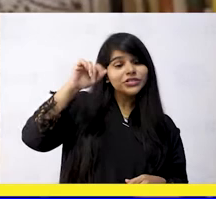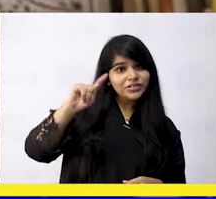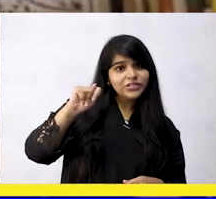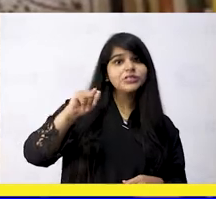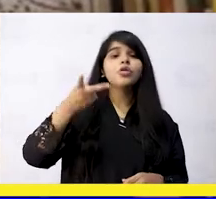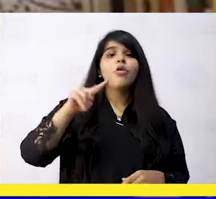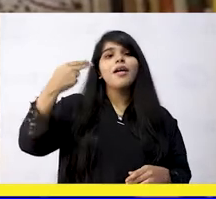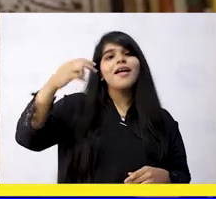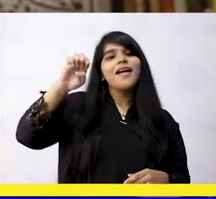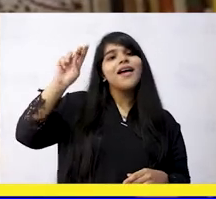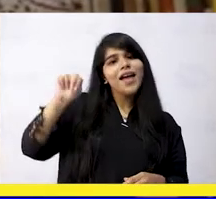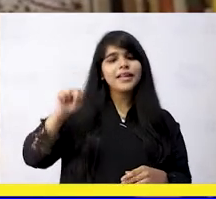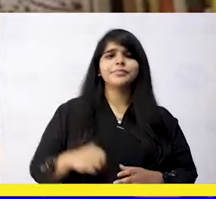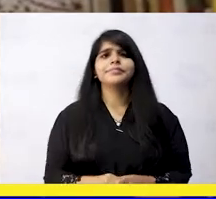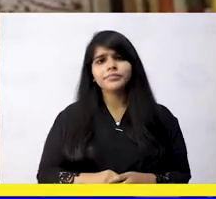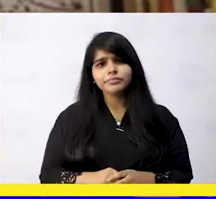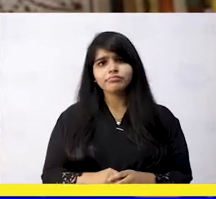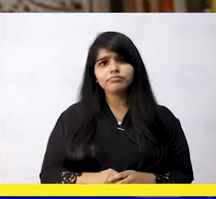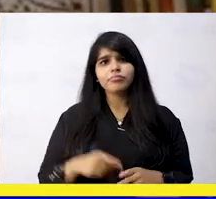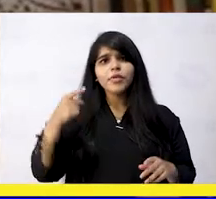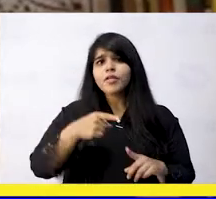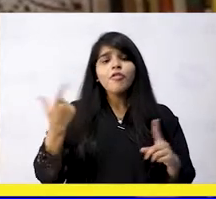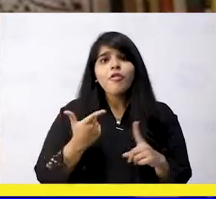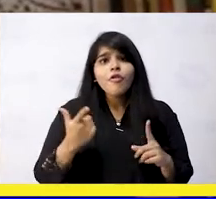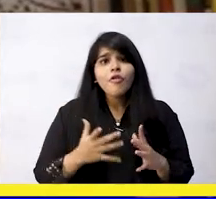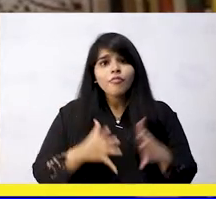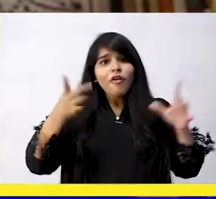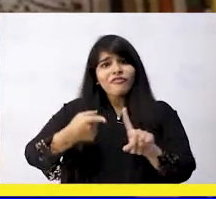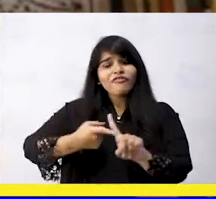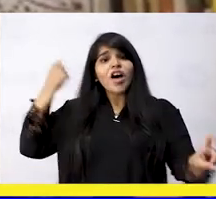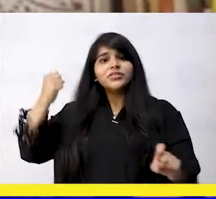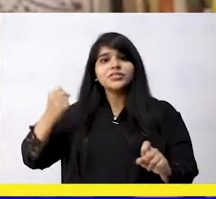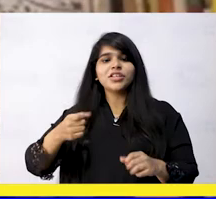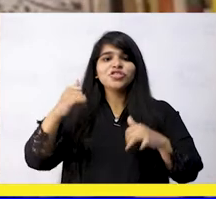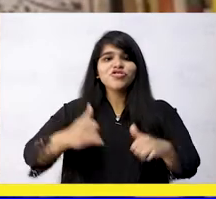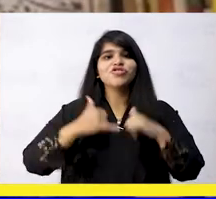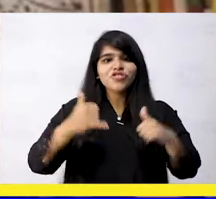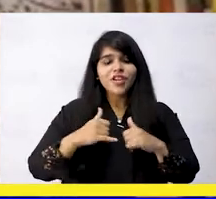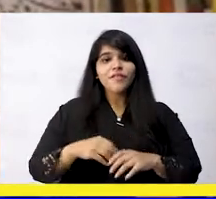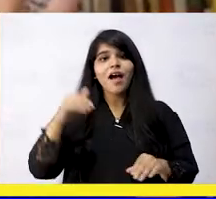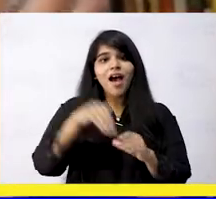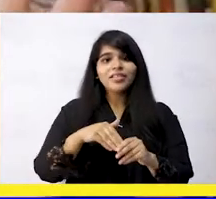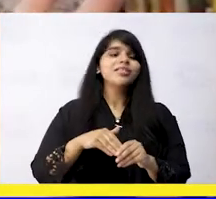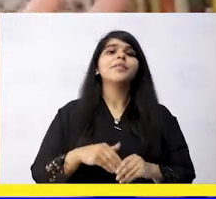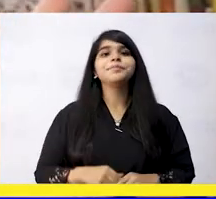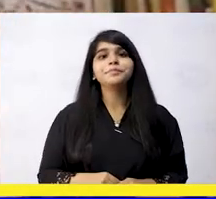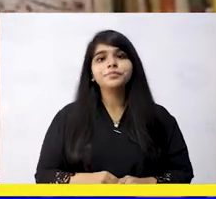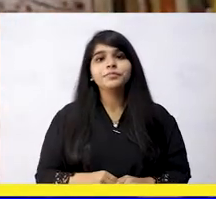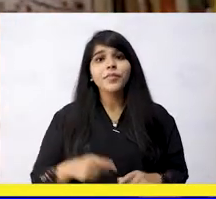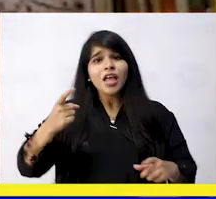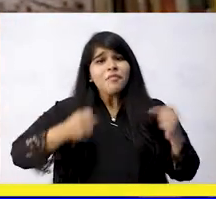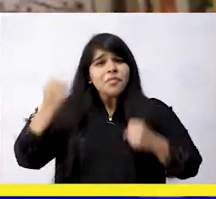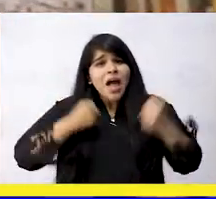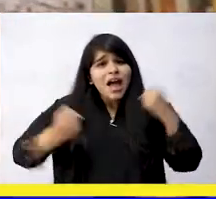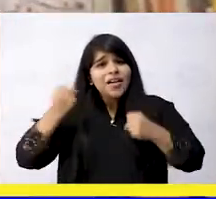Hare. Now, the hare was the fastest animal in the forest, or so he thought.